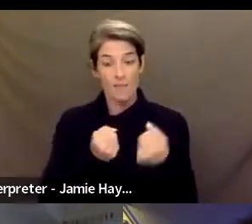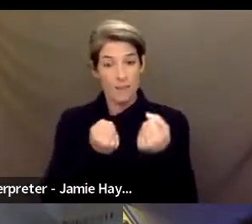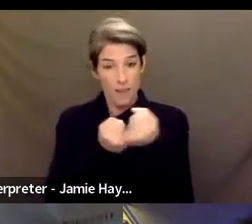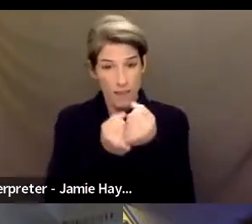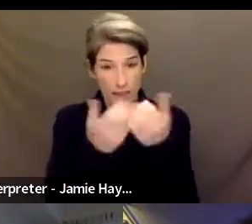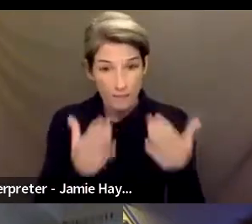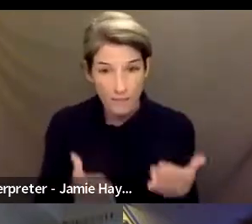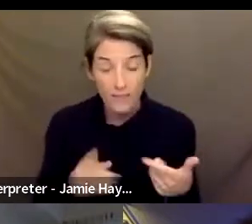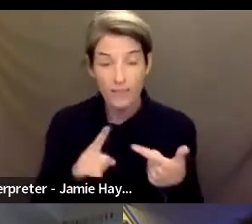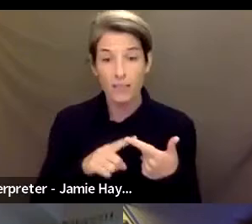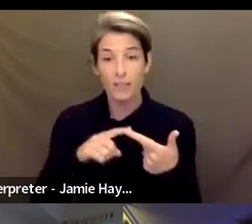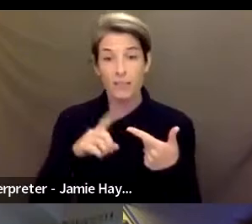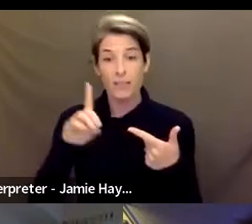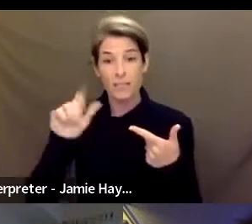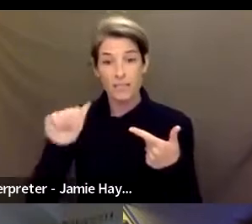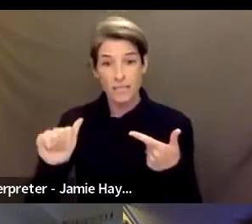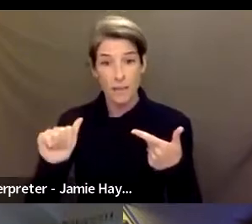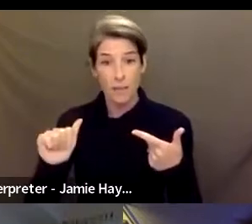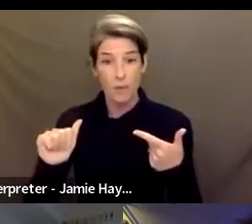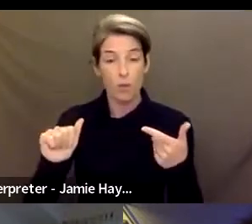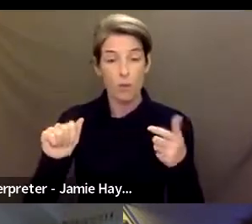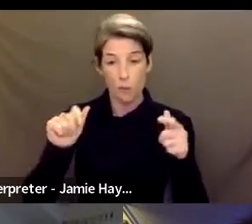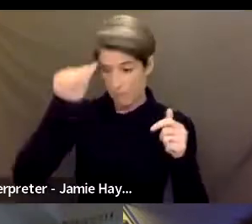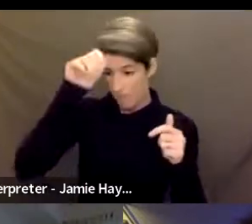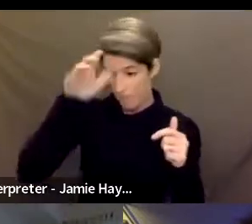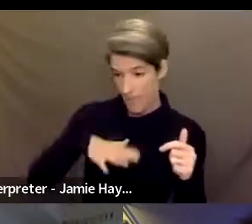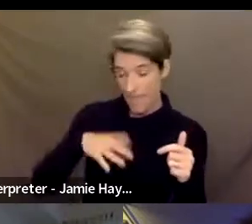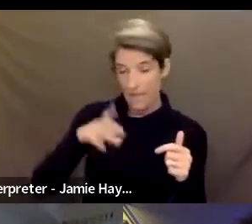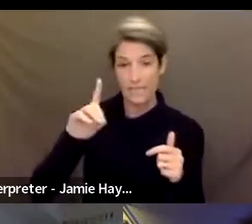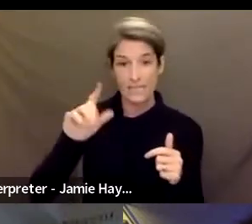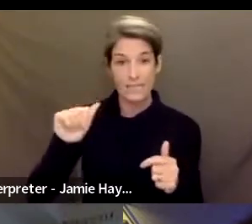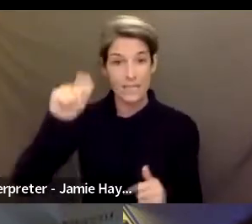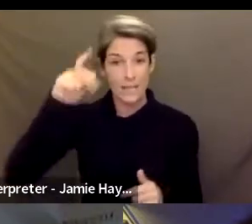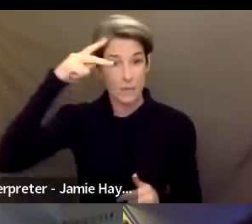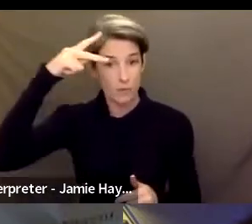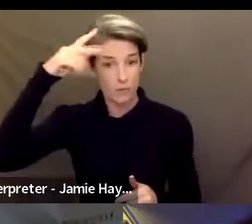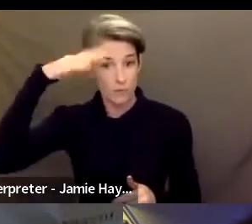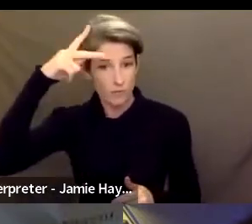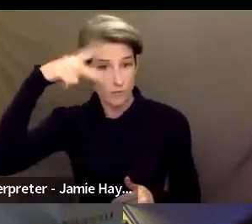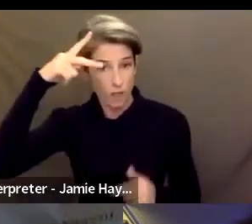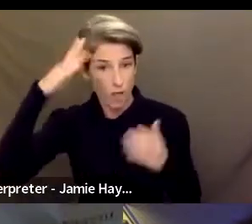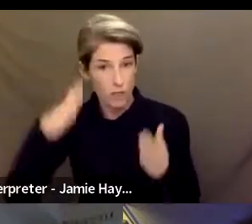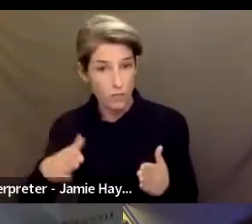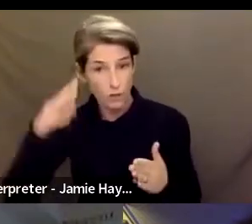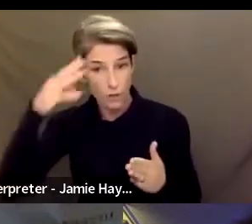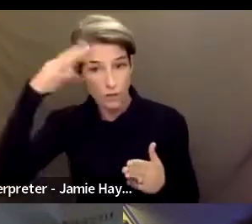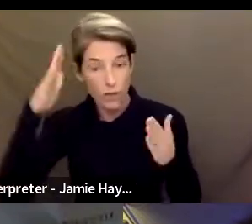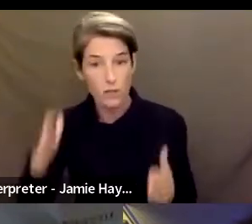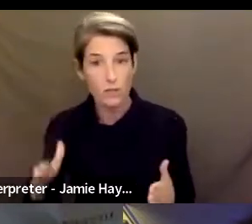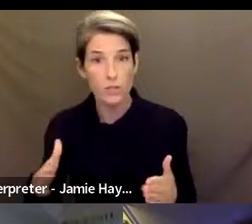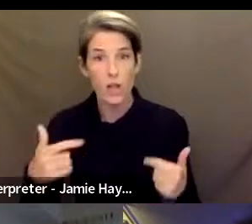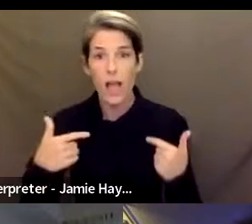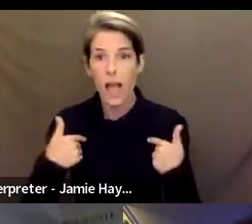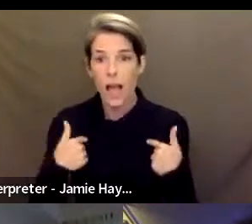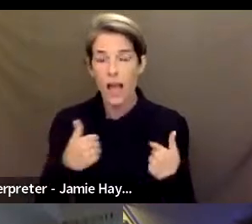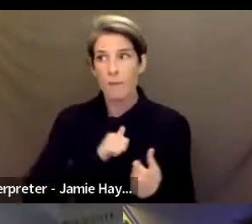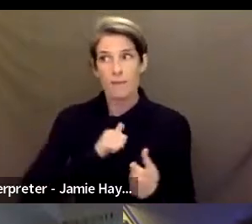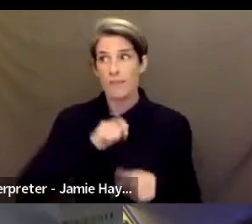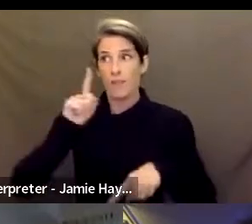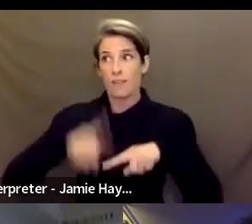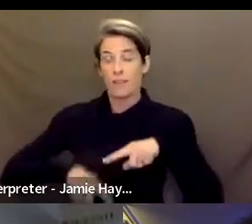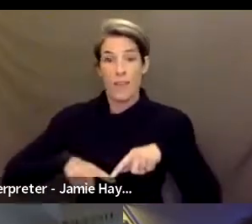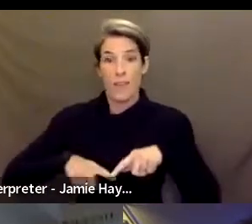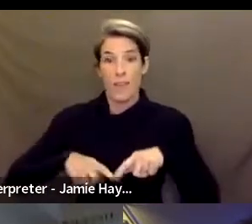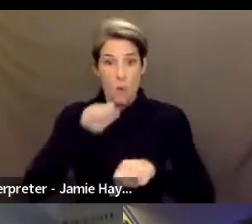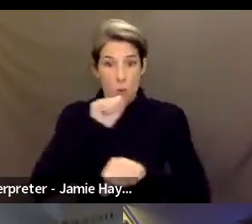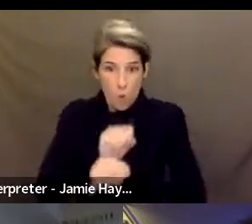a disabled man and a disabled philosopher, like, I'm not yet at the point where I can put my own emotional labor first.